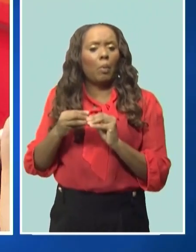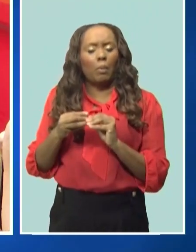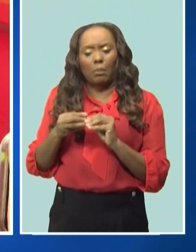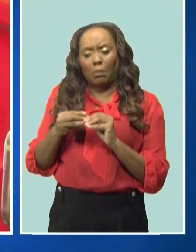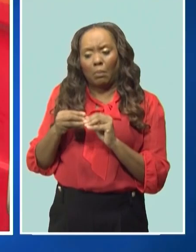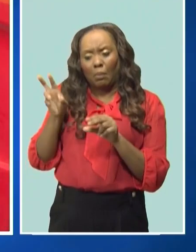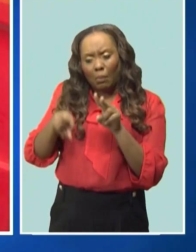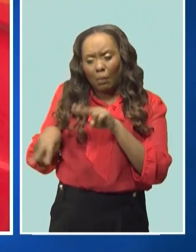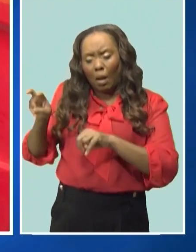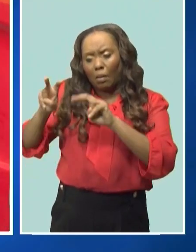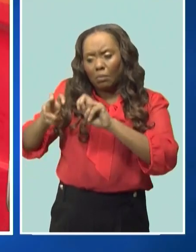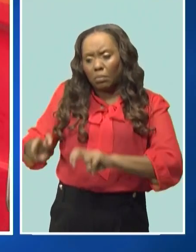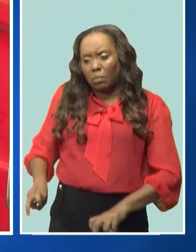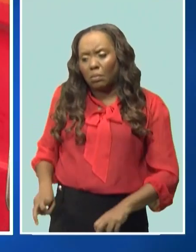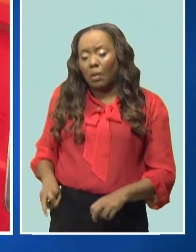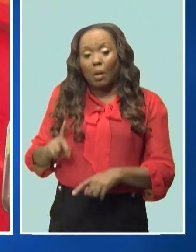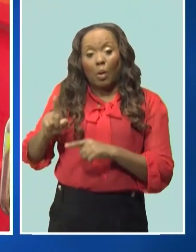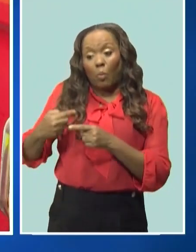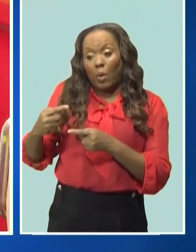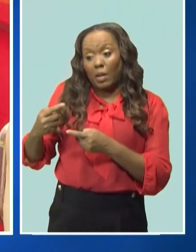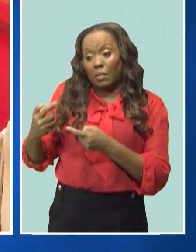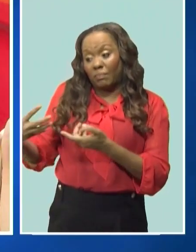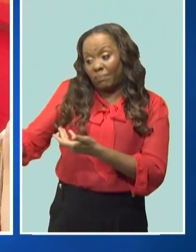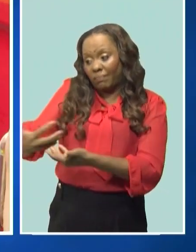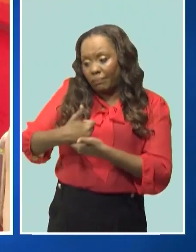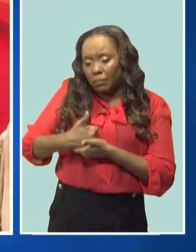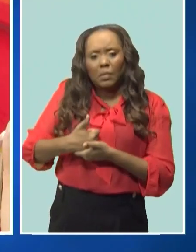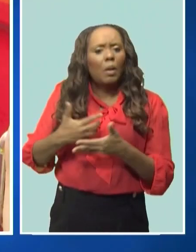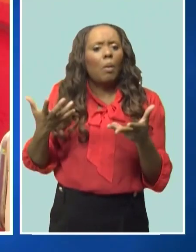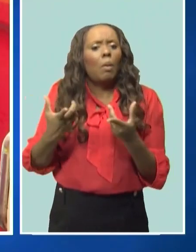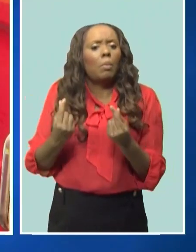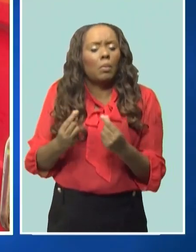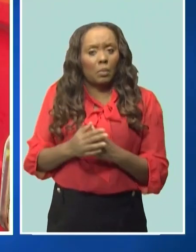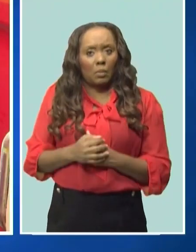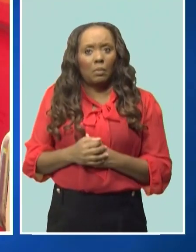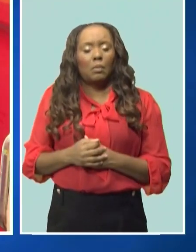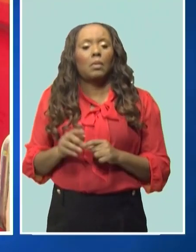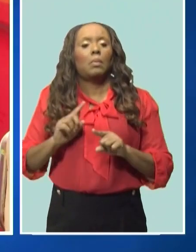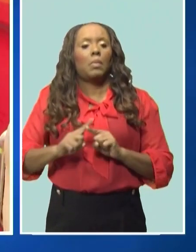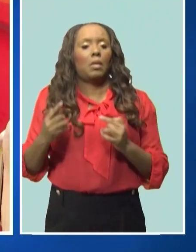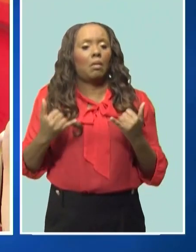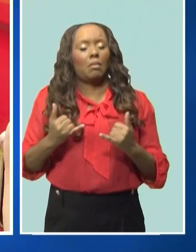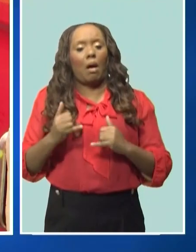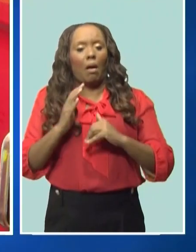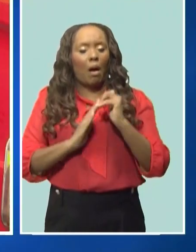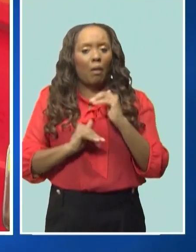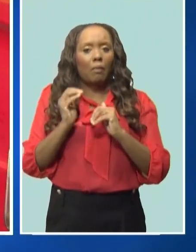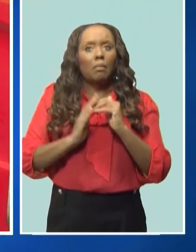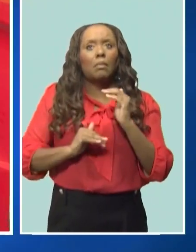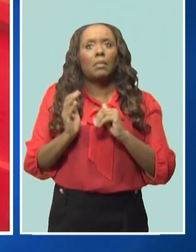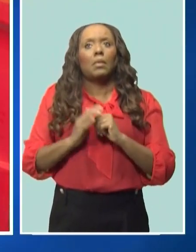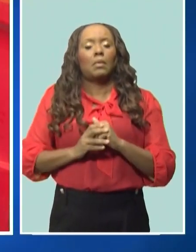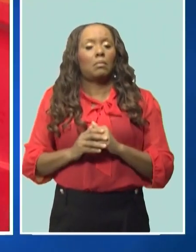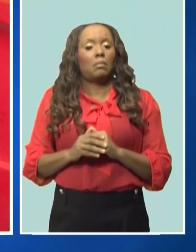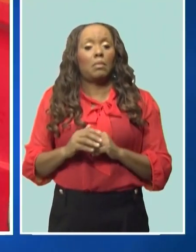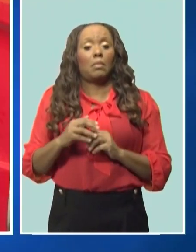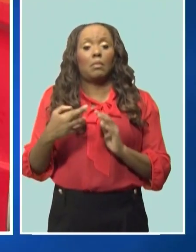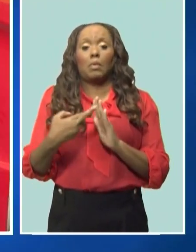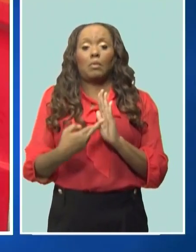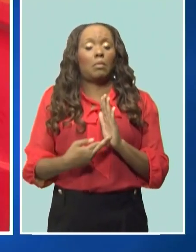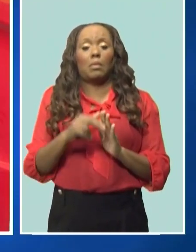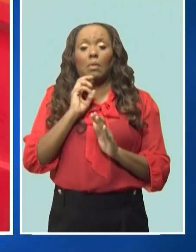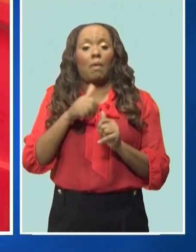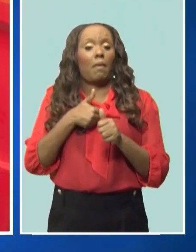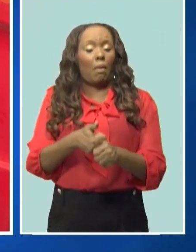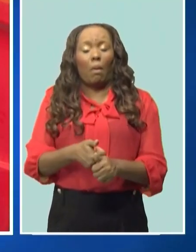what do we do next with the information. But I am comfortable following the initial report that the proper protocols were not followed, and that